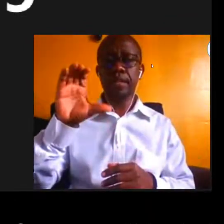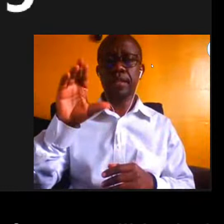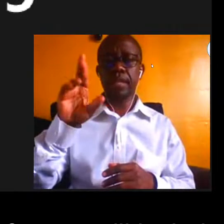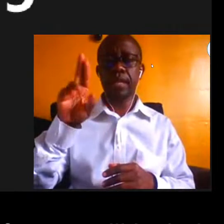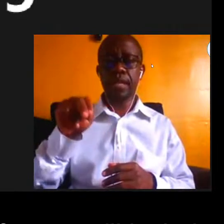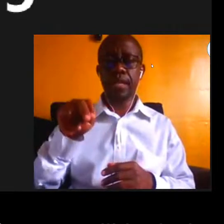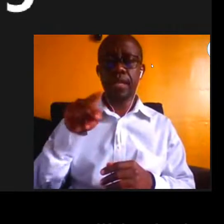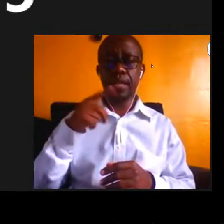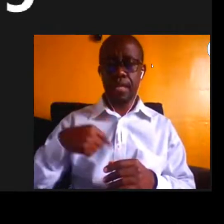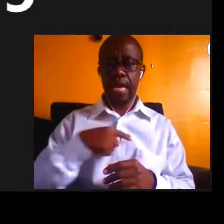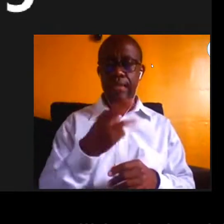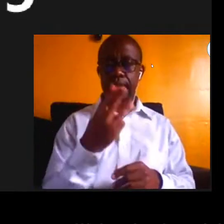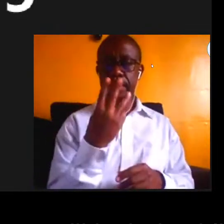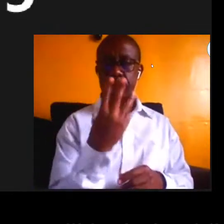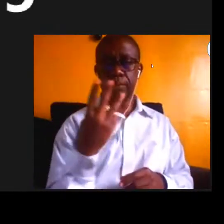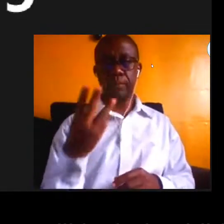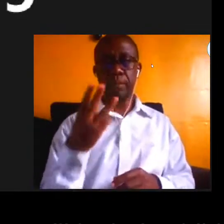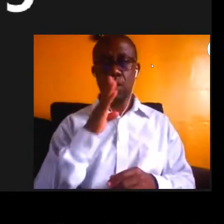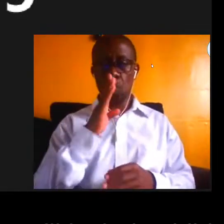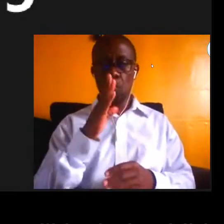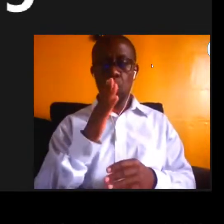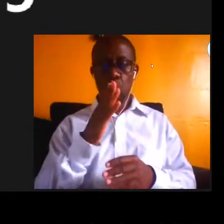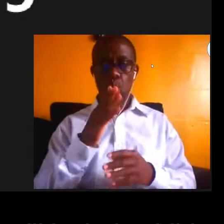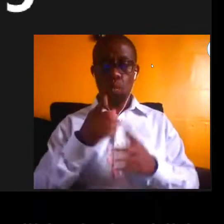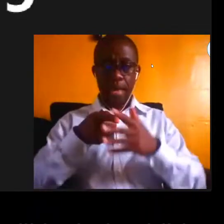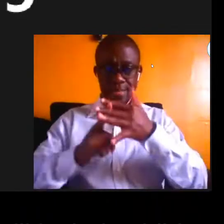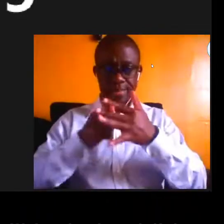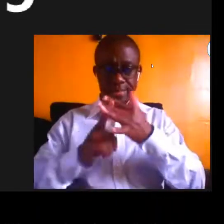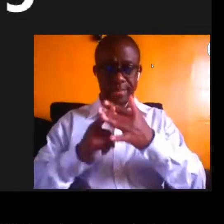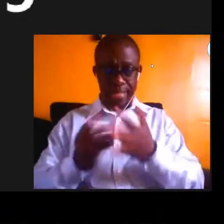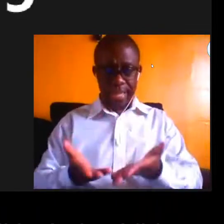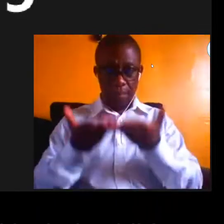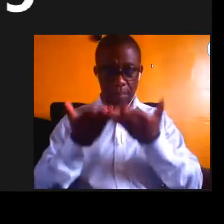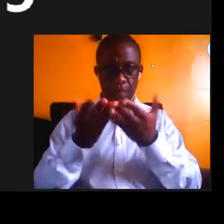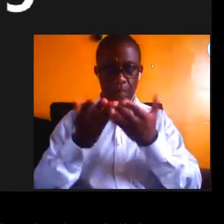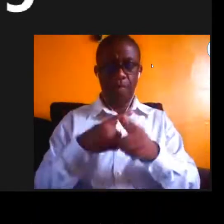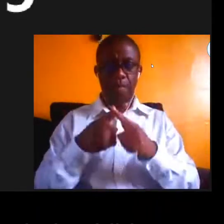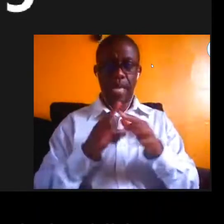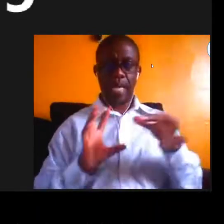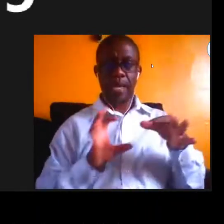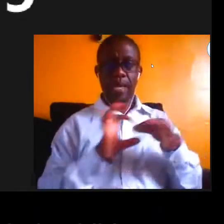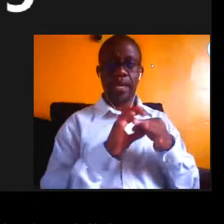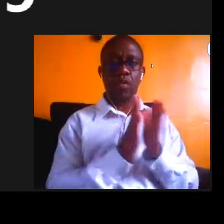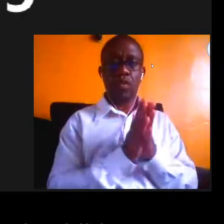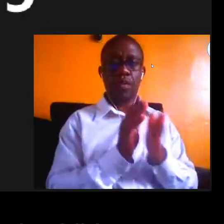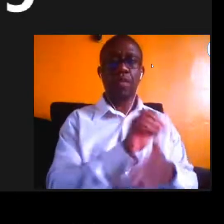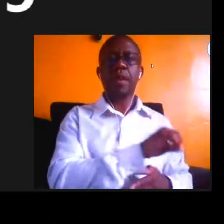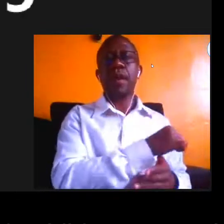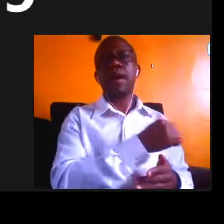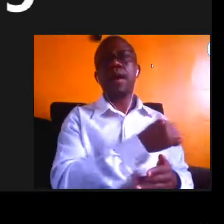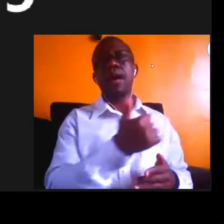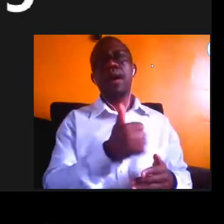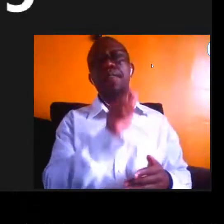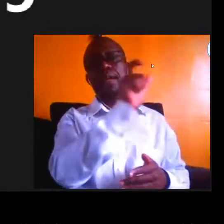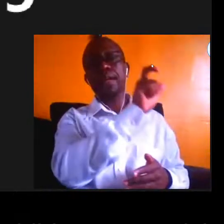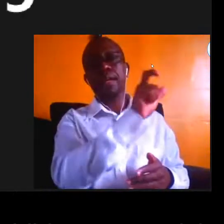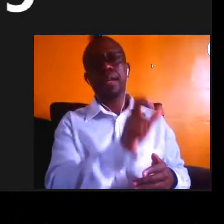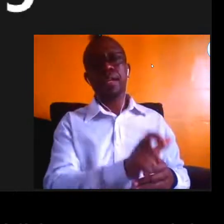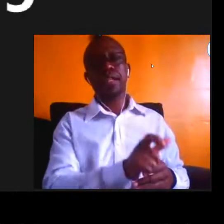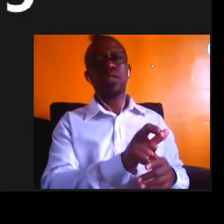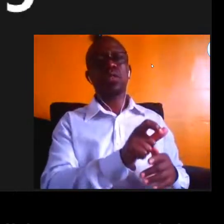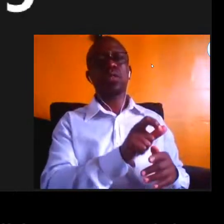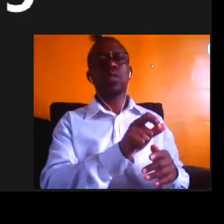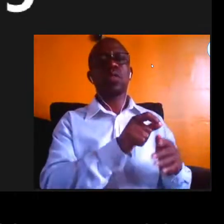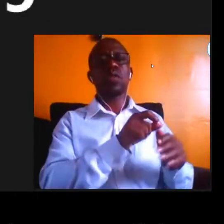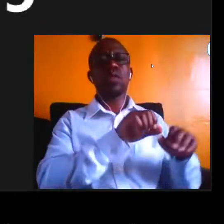our website, and hopefully we'll have to link it up with other regional mechanisms. And we welcome you